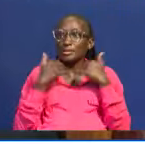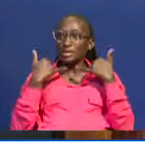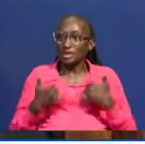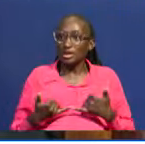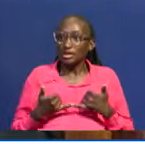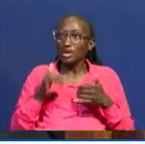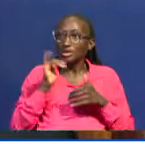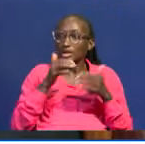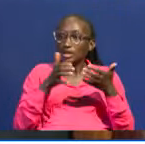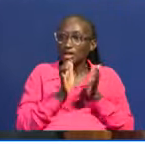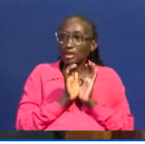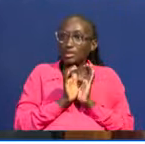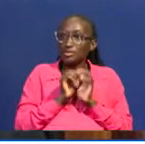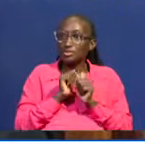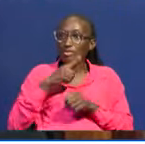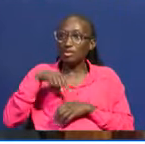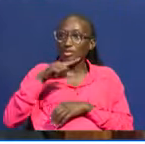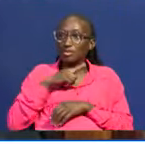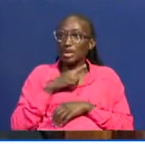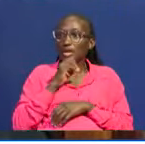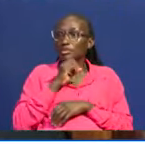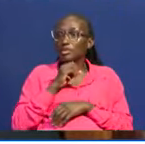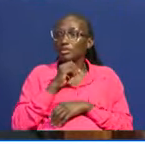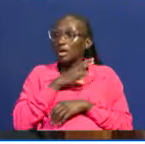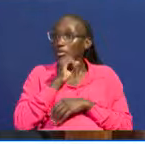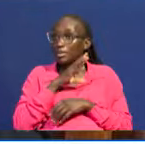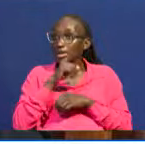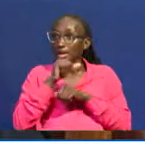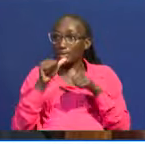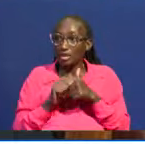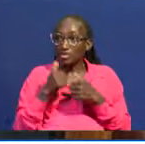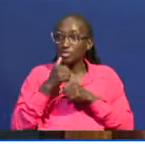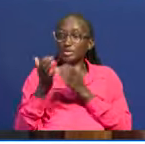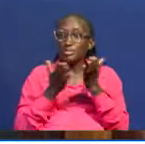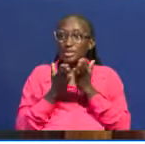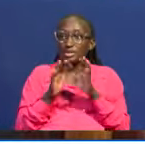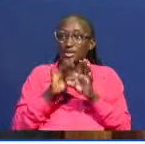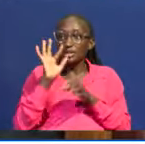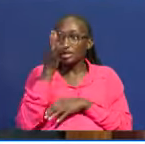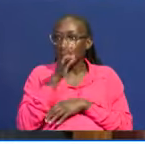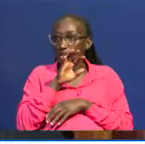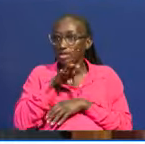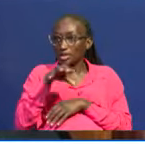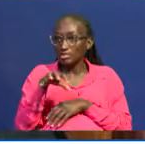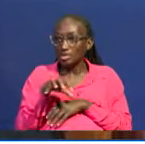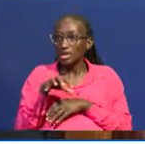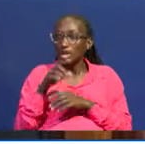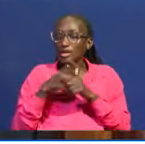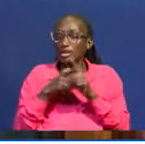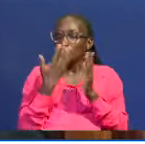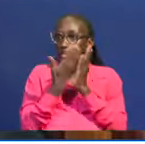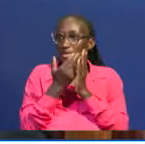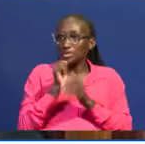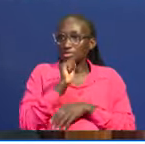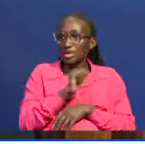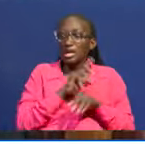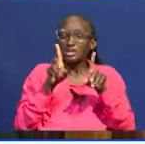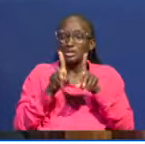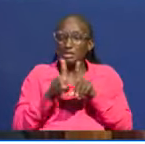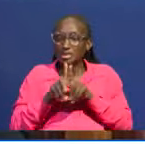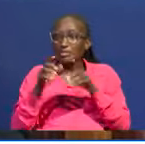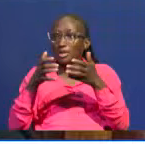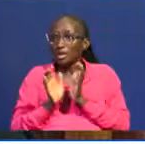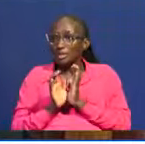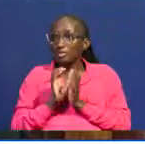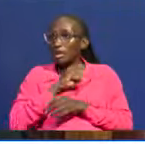That there are companies that we are complained about doing business in Nyeri County, it came to this Senate. That the same companies we are